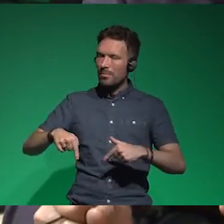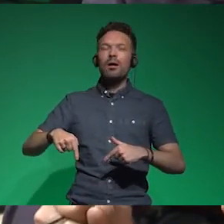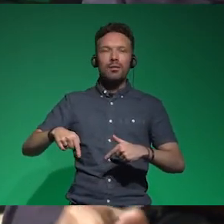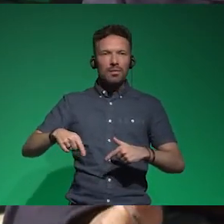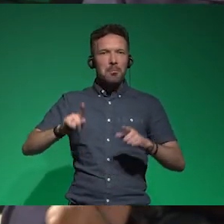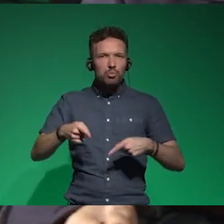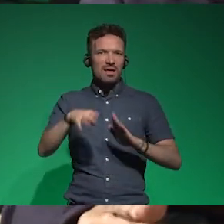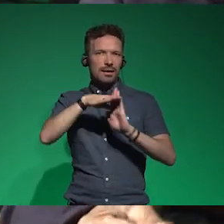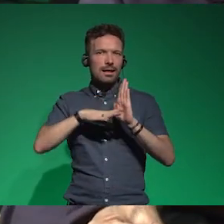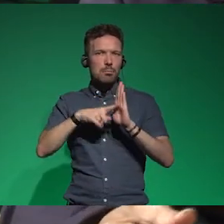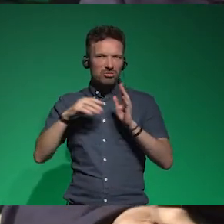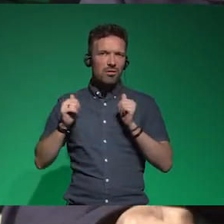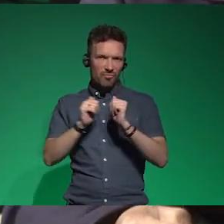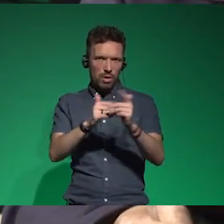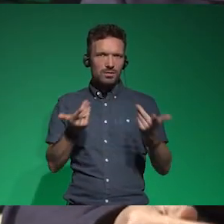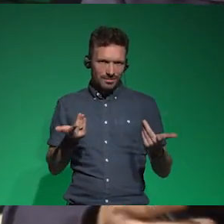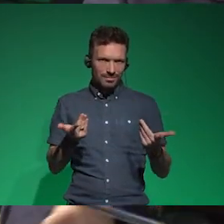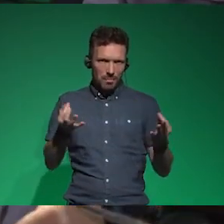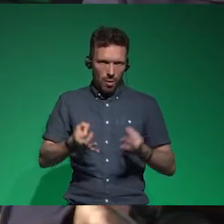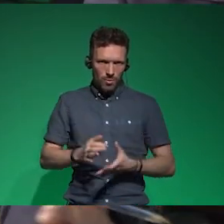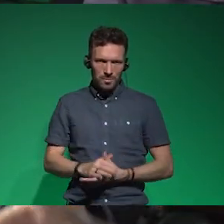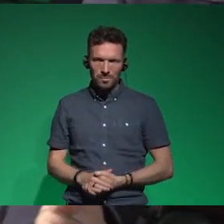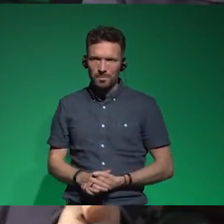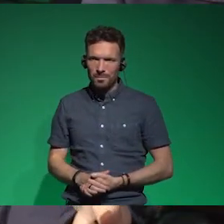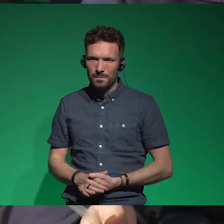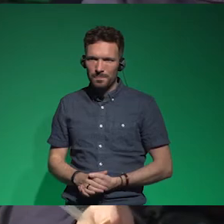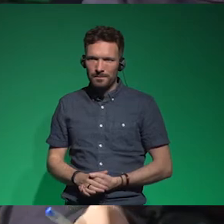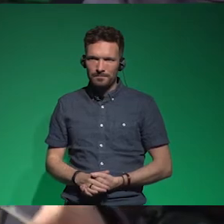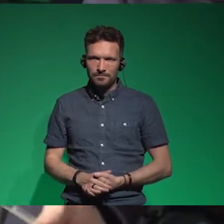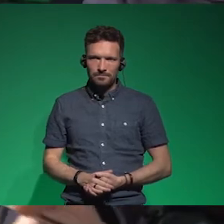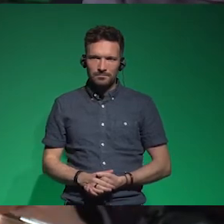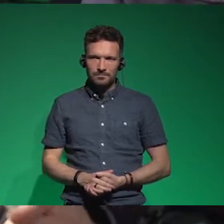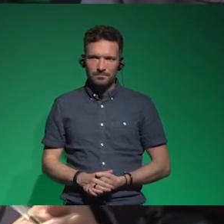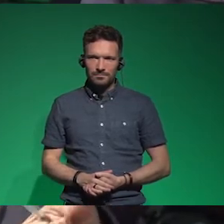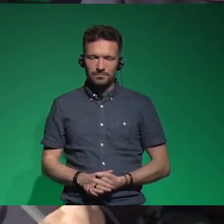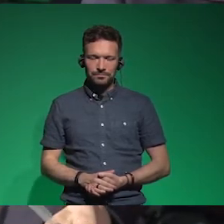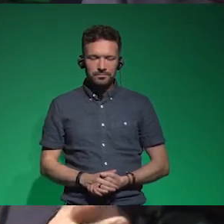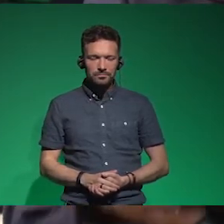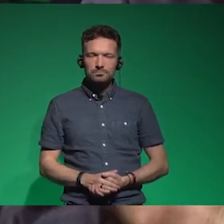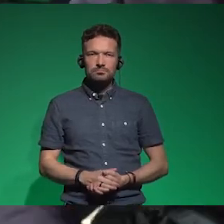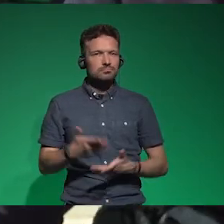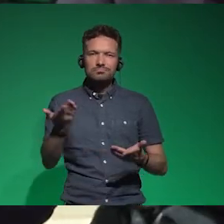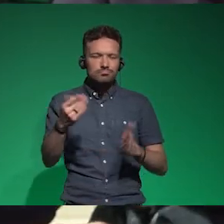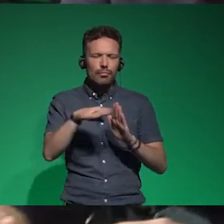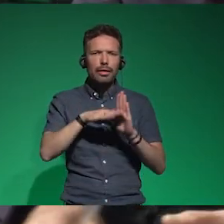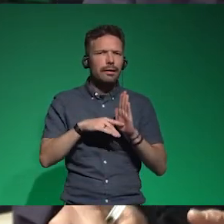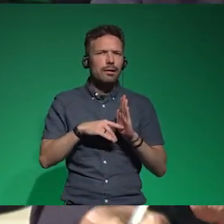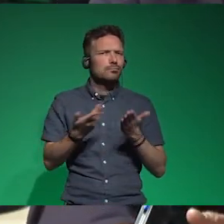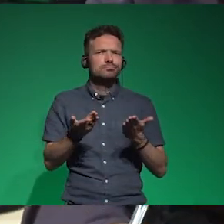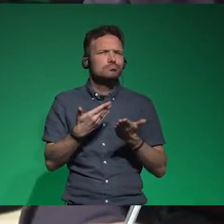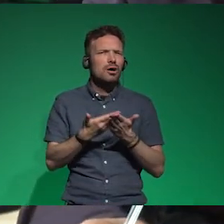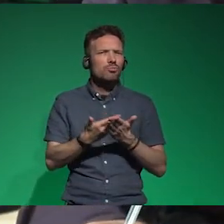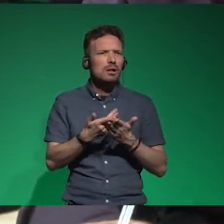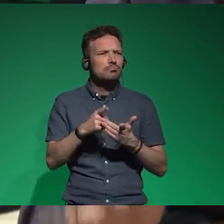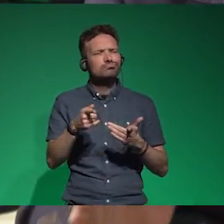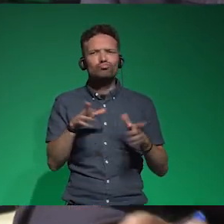a goat, and then they prepared the dish from this goat, and then it served for 3 days, and then that's how they are connected. And